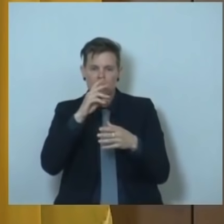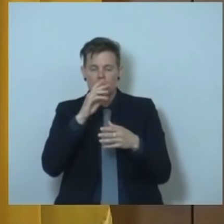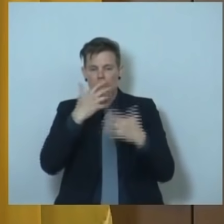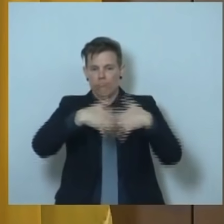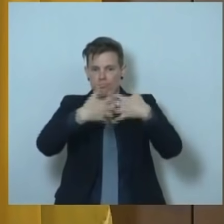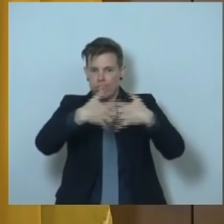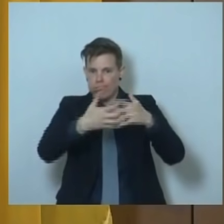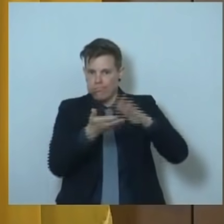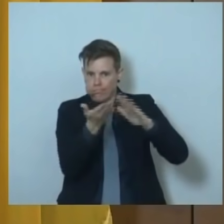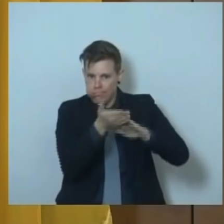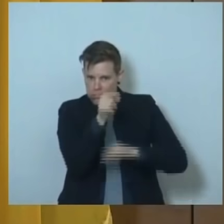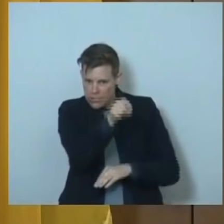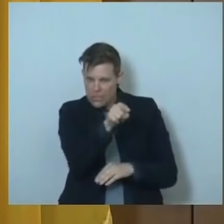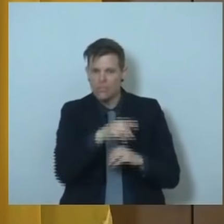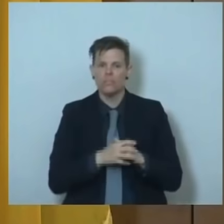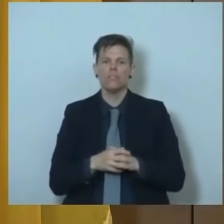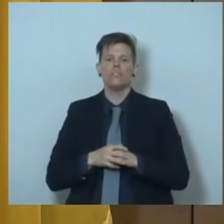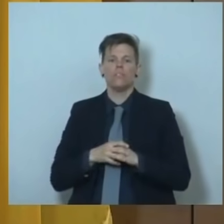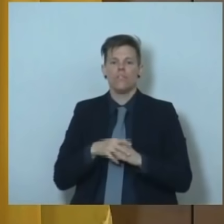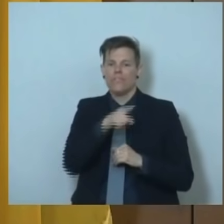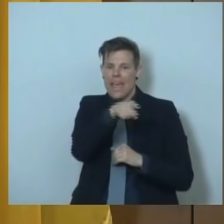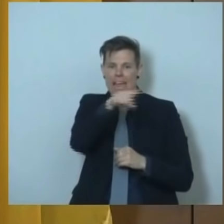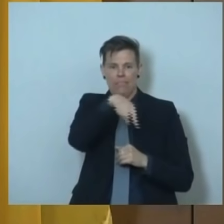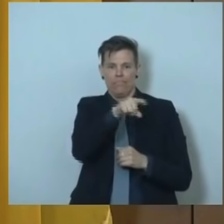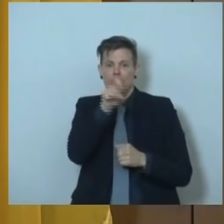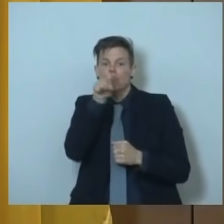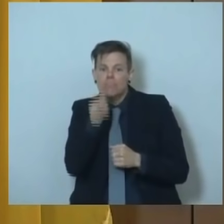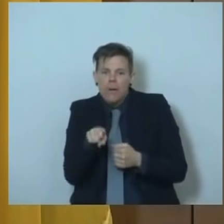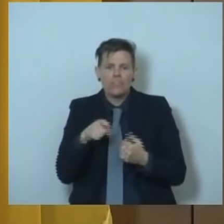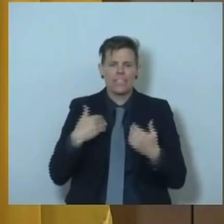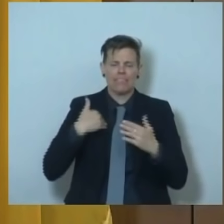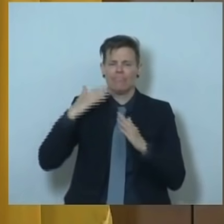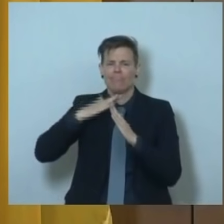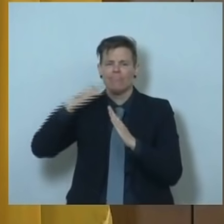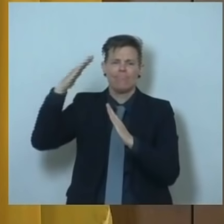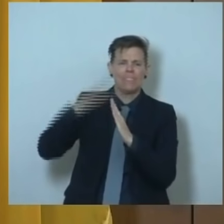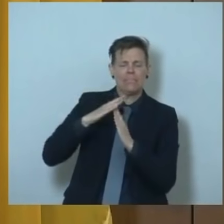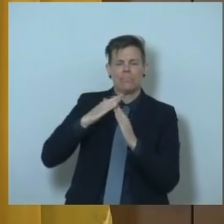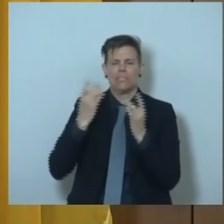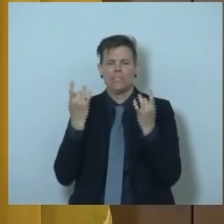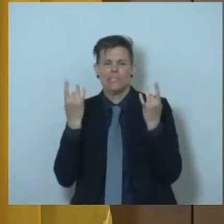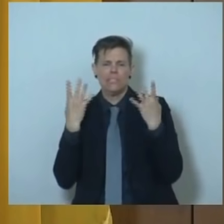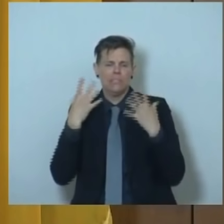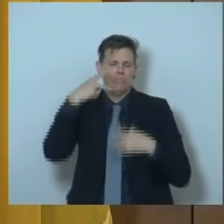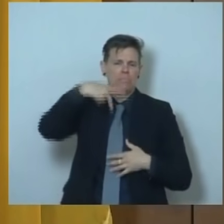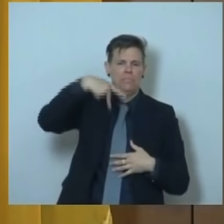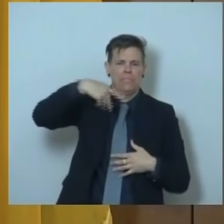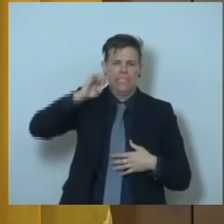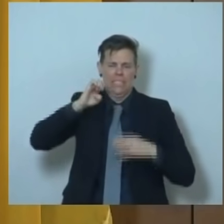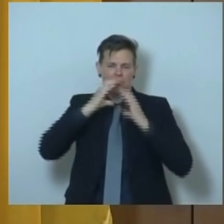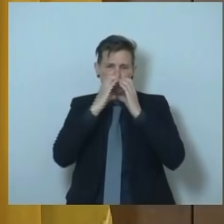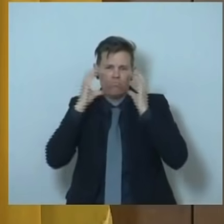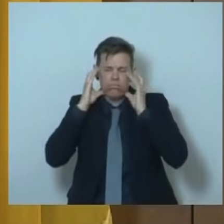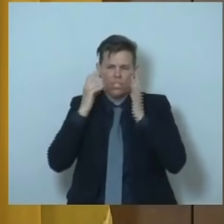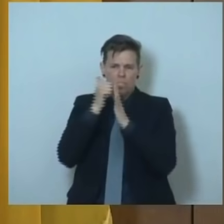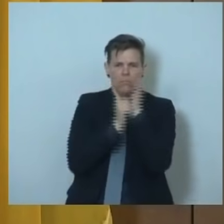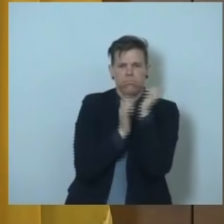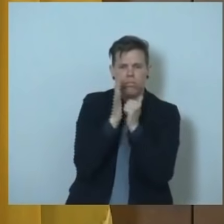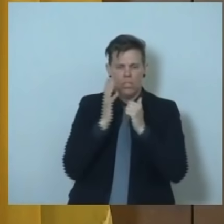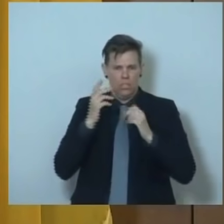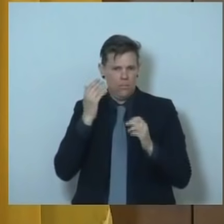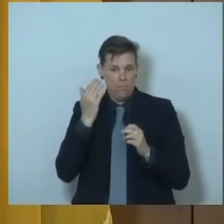they have the highest level of personal protective equipment for those workers, given that such a